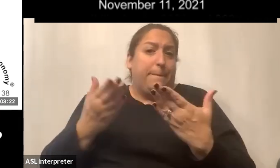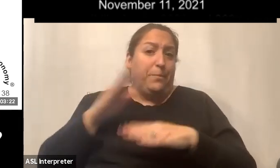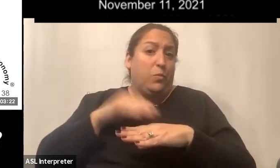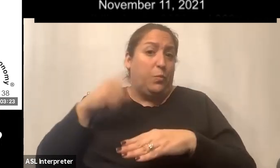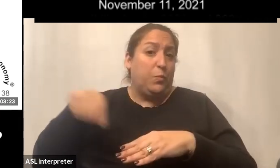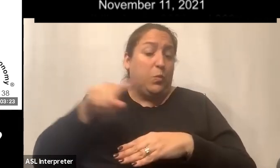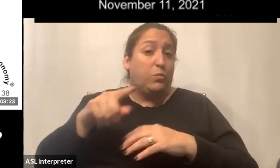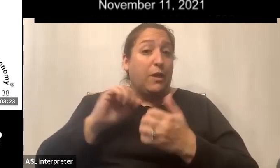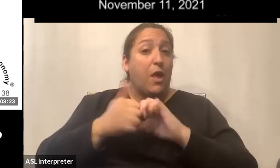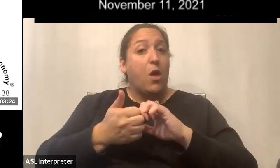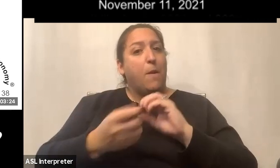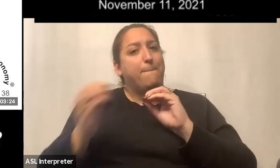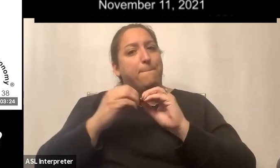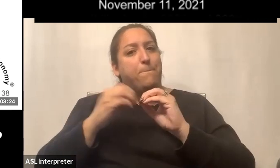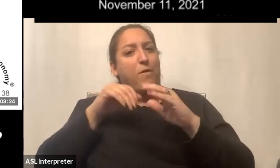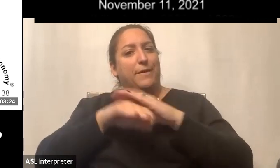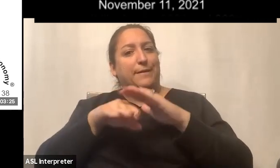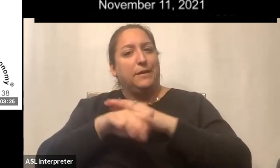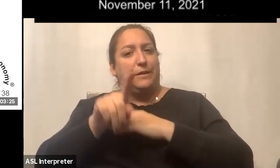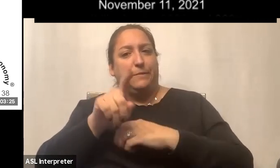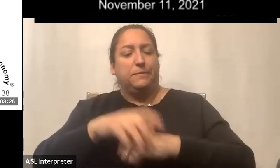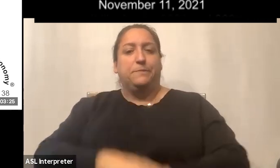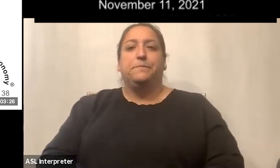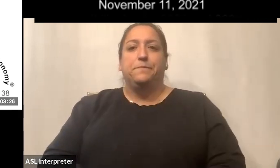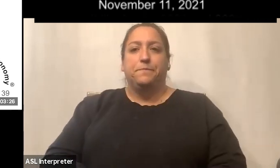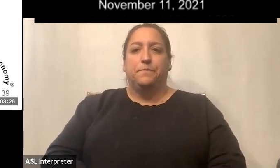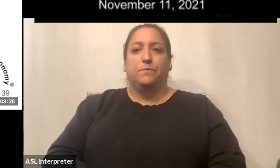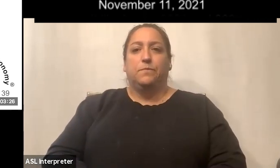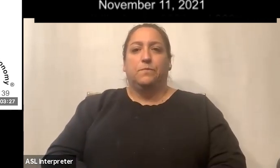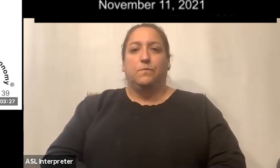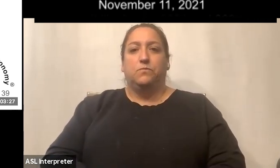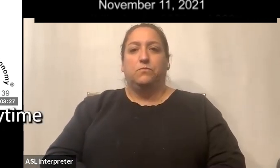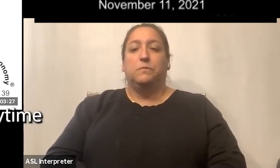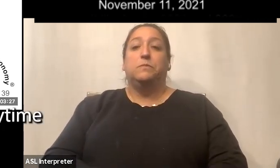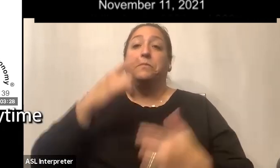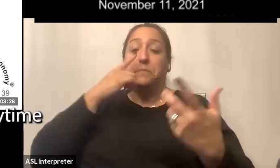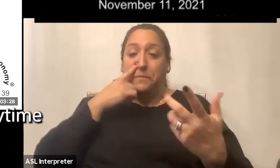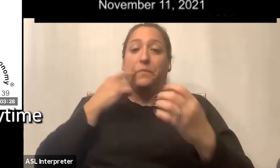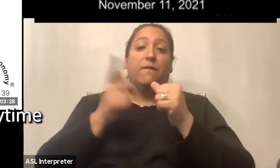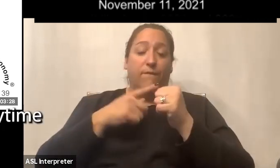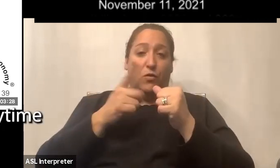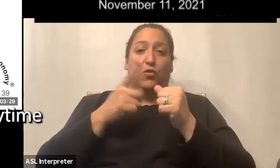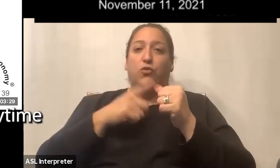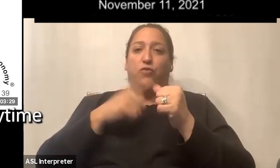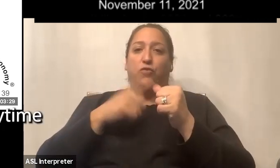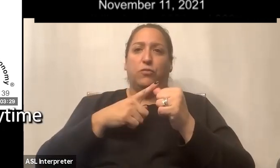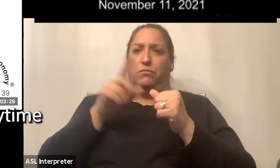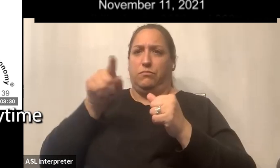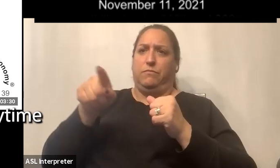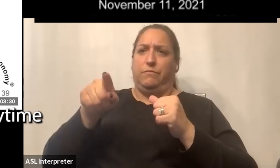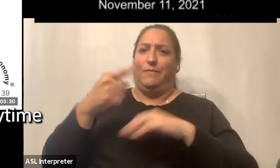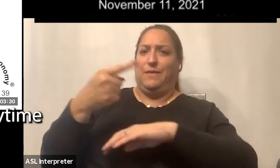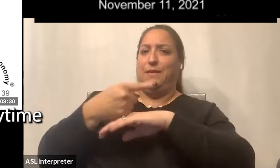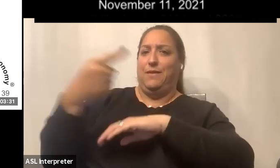How could we make this situation more accessible? Well, first of all, the scene shows that it's daytime